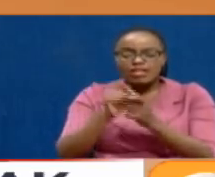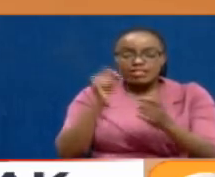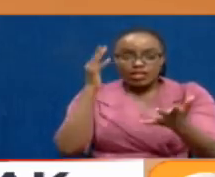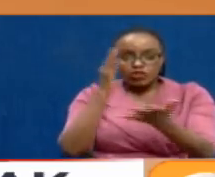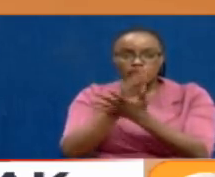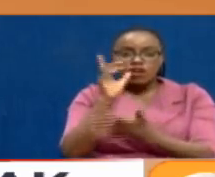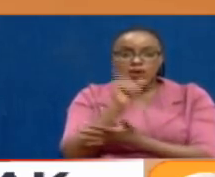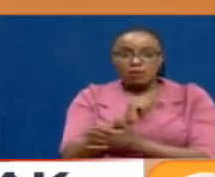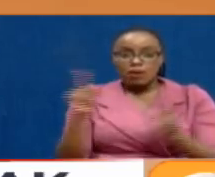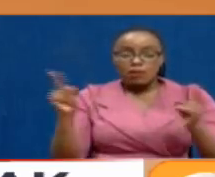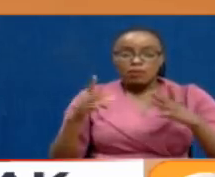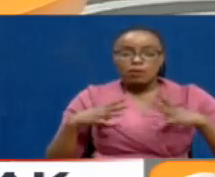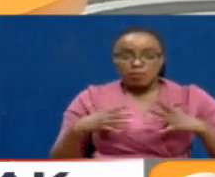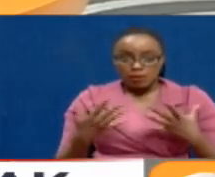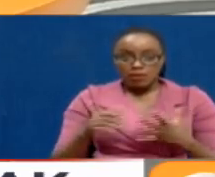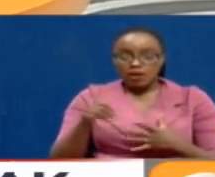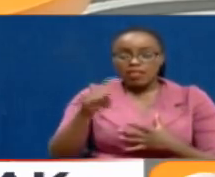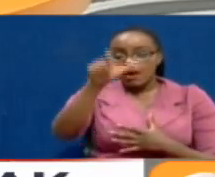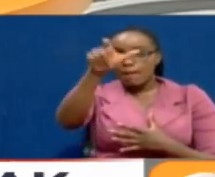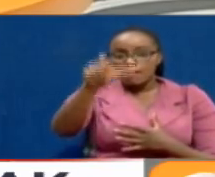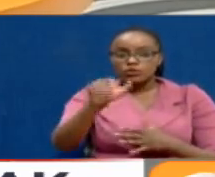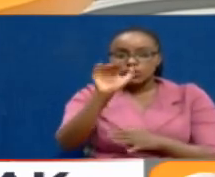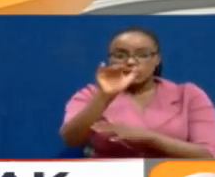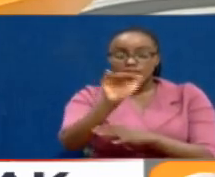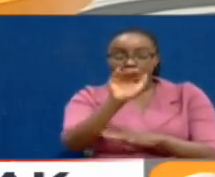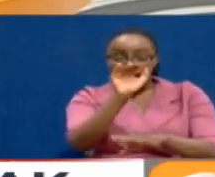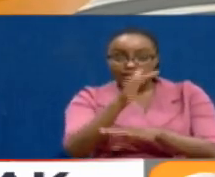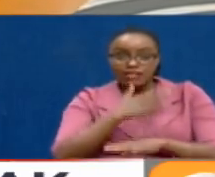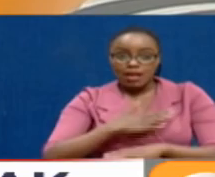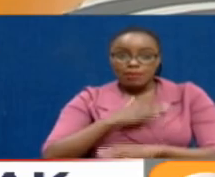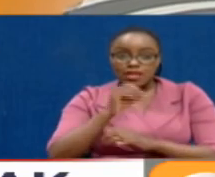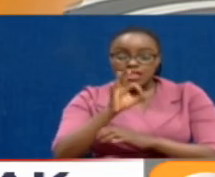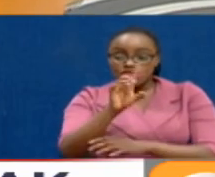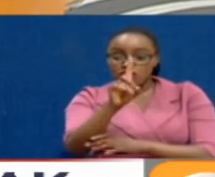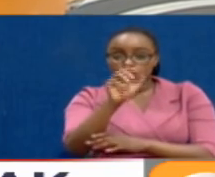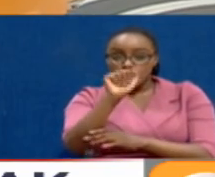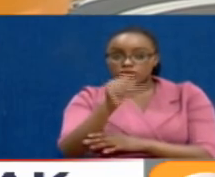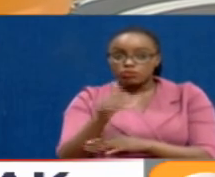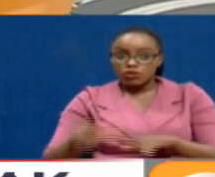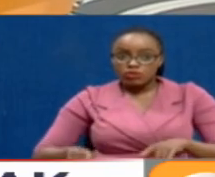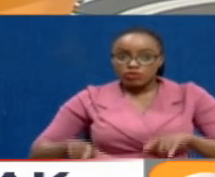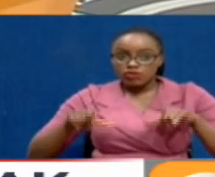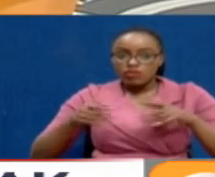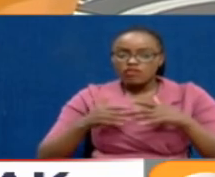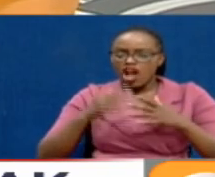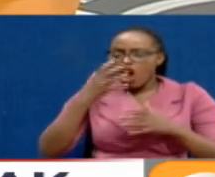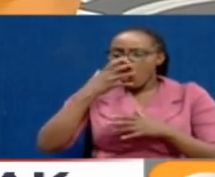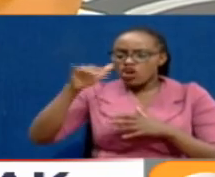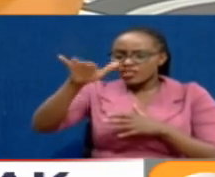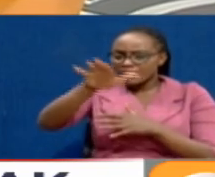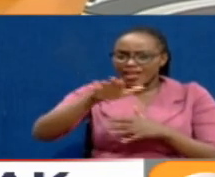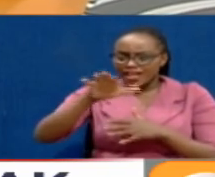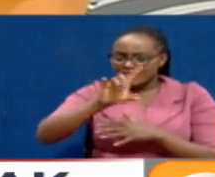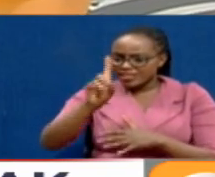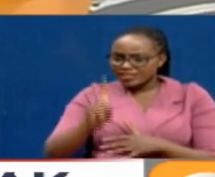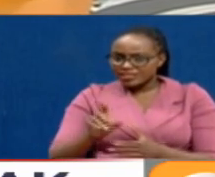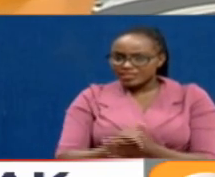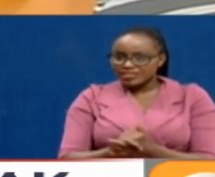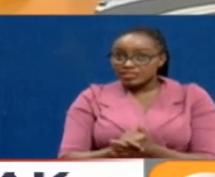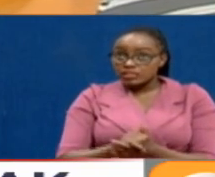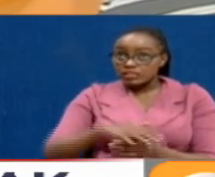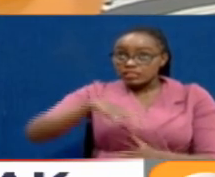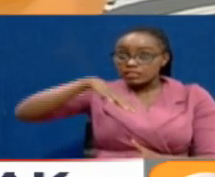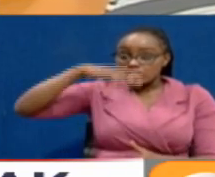Yeah. Before I take a quick break now, Roslyn Obala says, please ask if the virus can survive in hot climate condition.